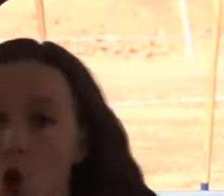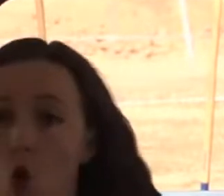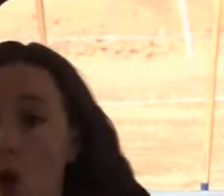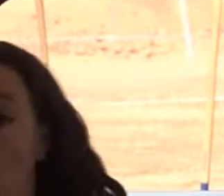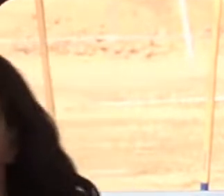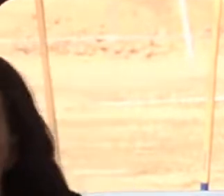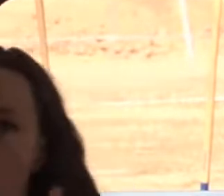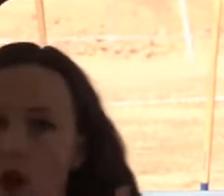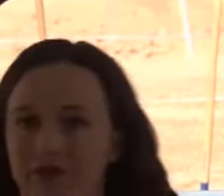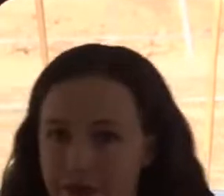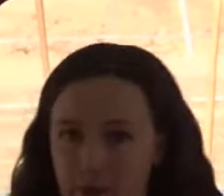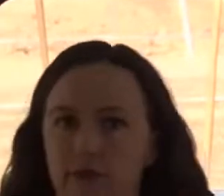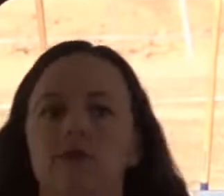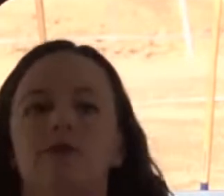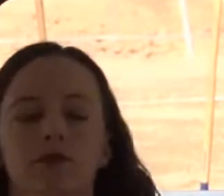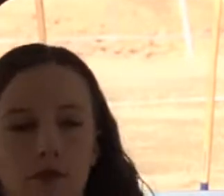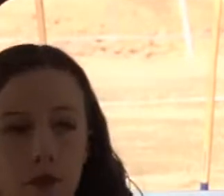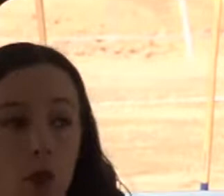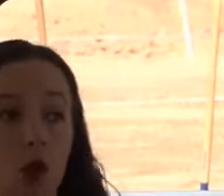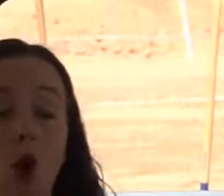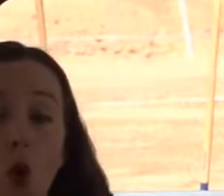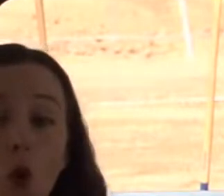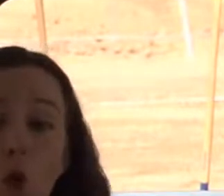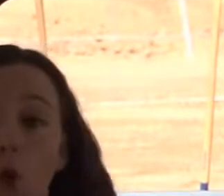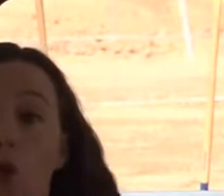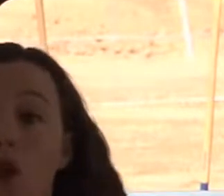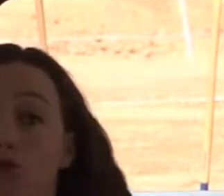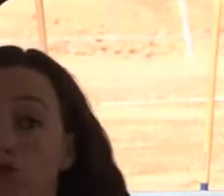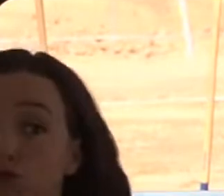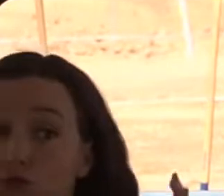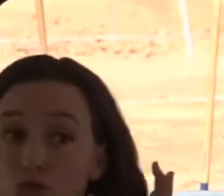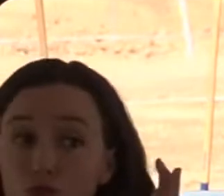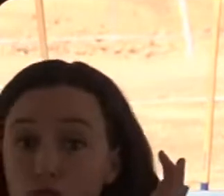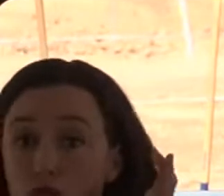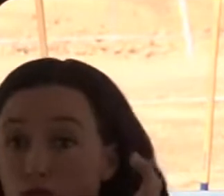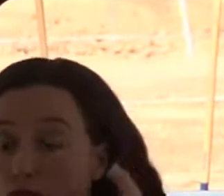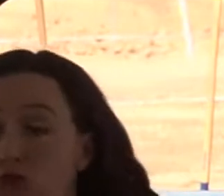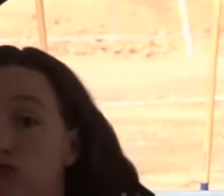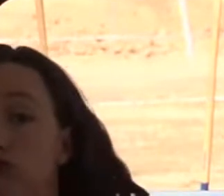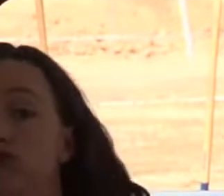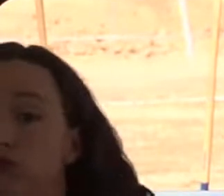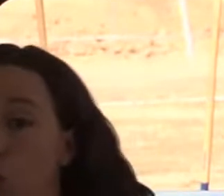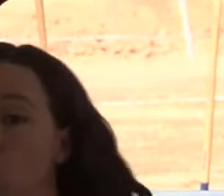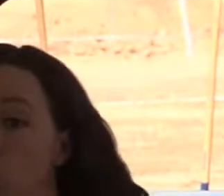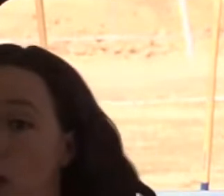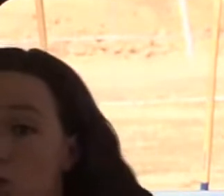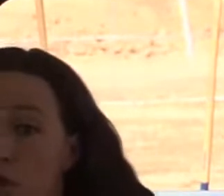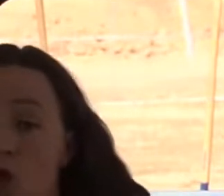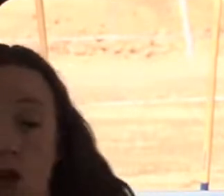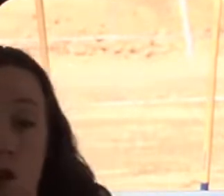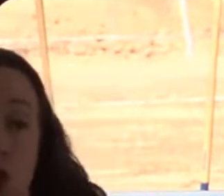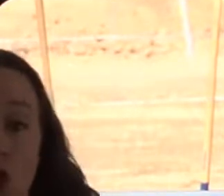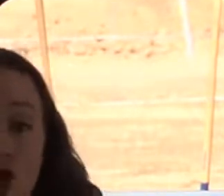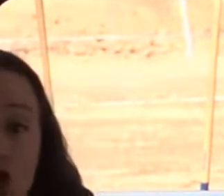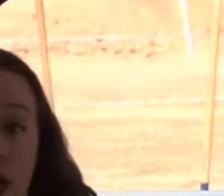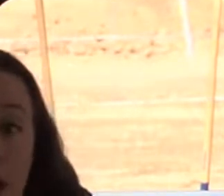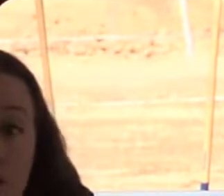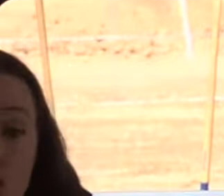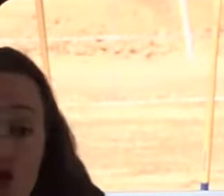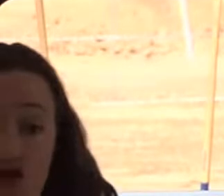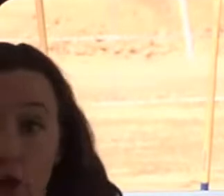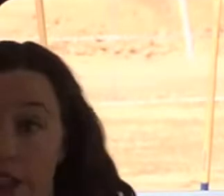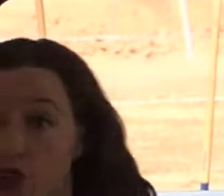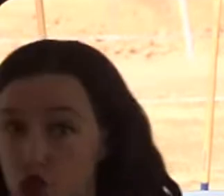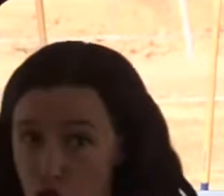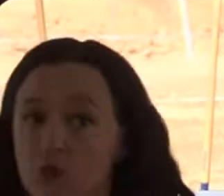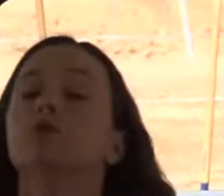be. We heard from everybody during that planning process, make sure all the voices are heard, and